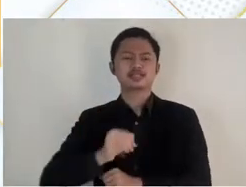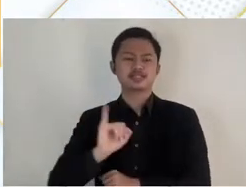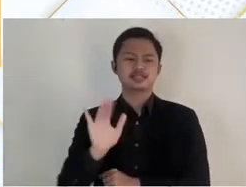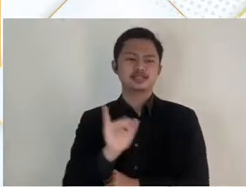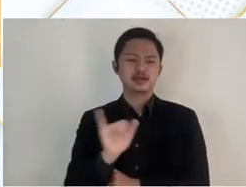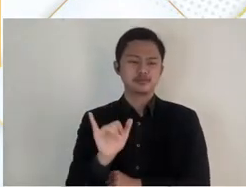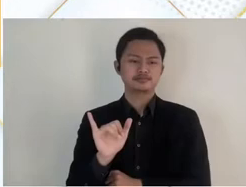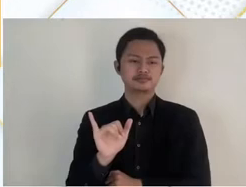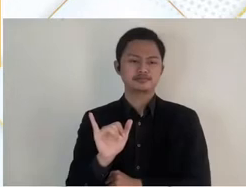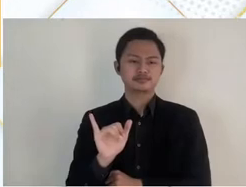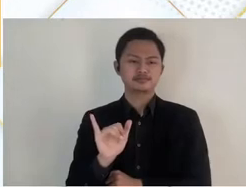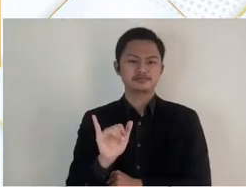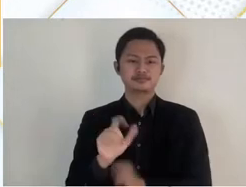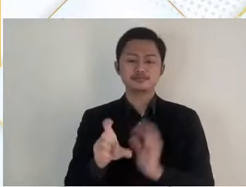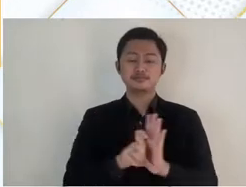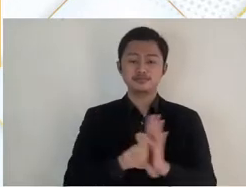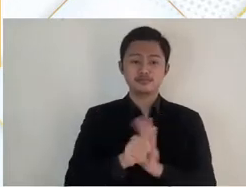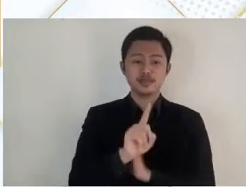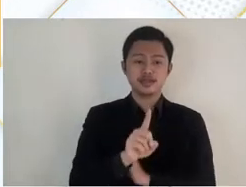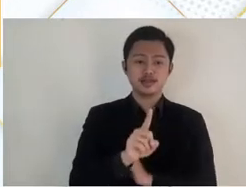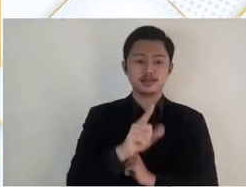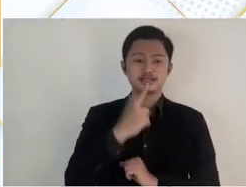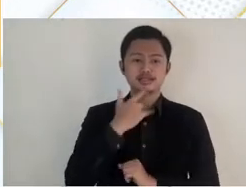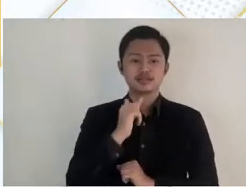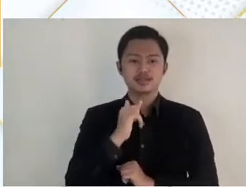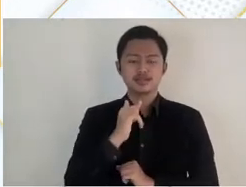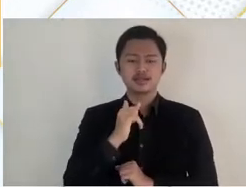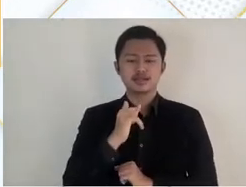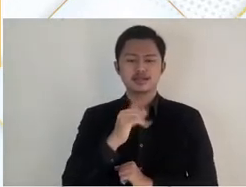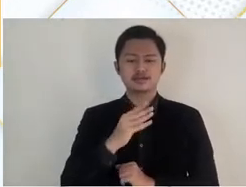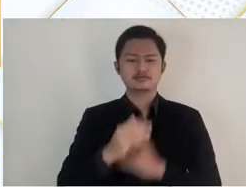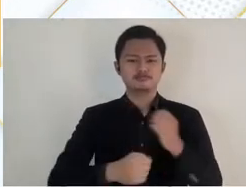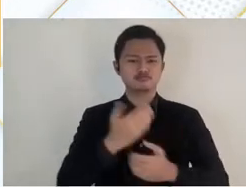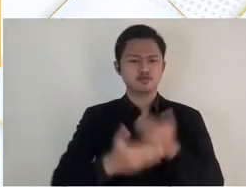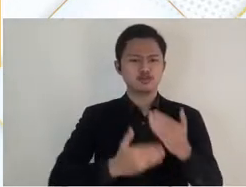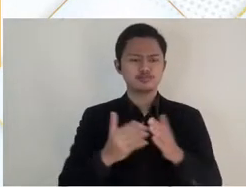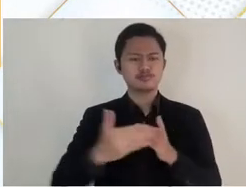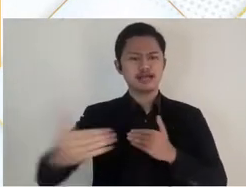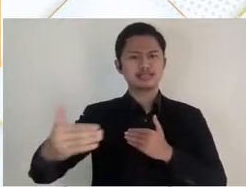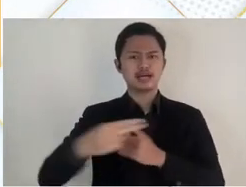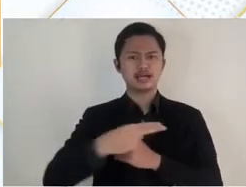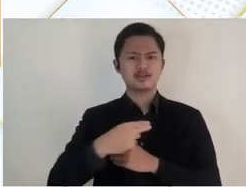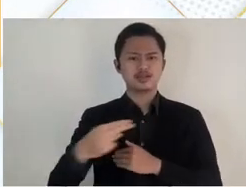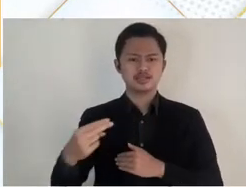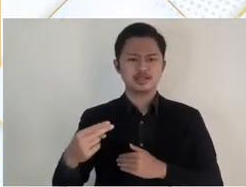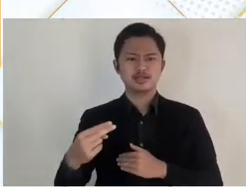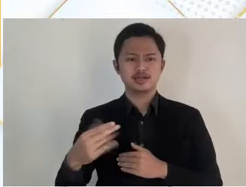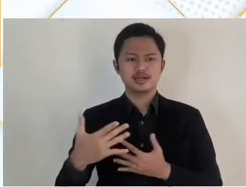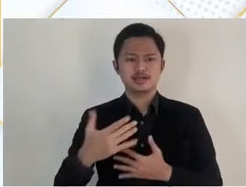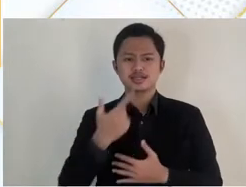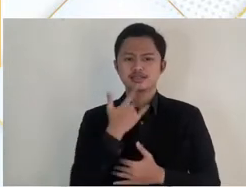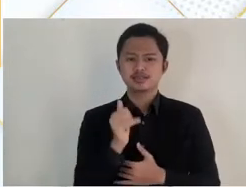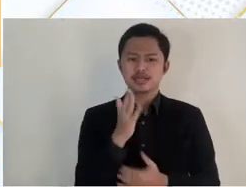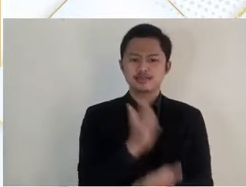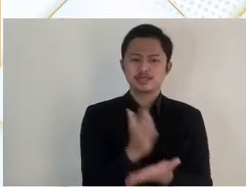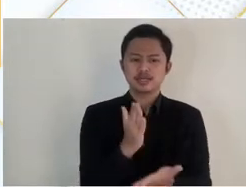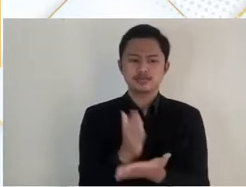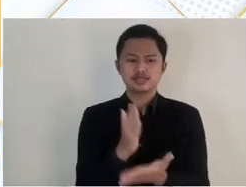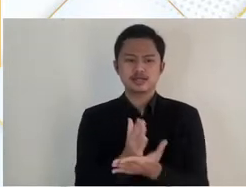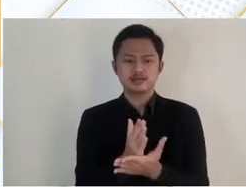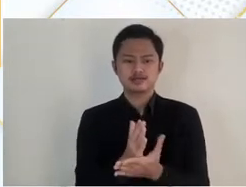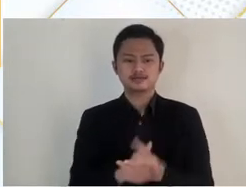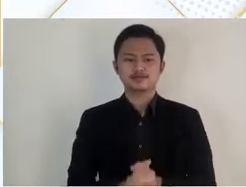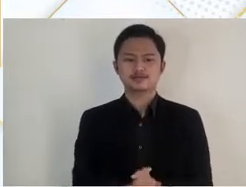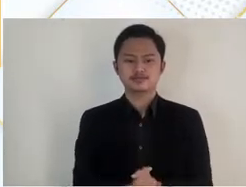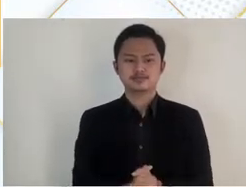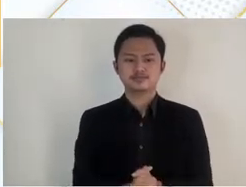land and maritime for Indonesia, strengthening civilian capacity, again, for both countries, and strengthening the role of police. So where